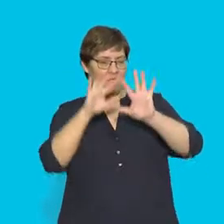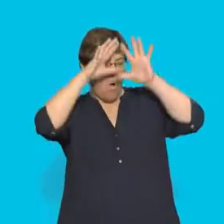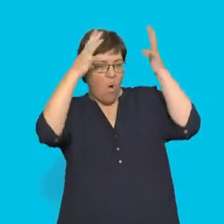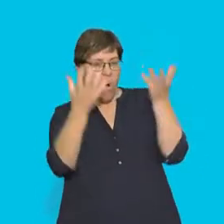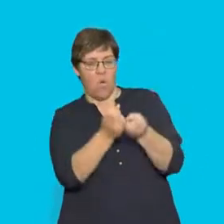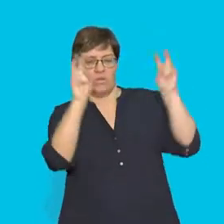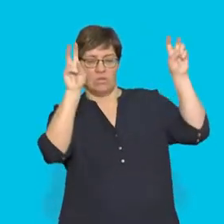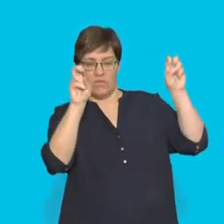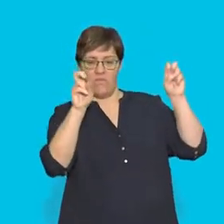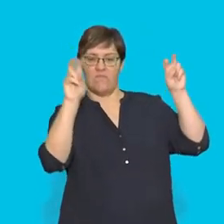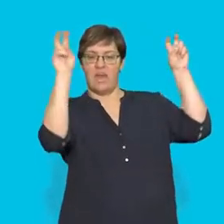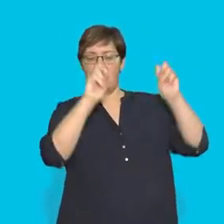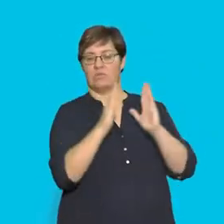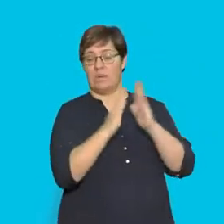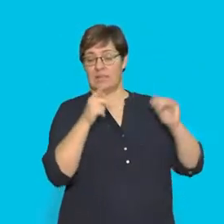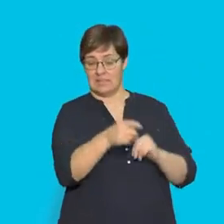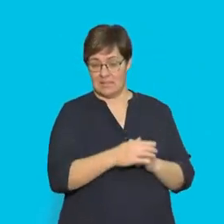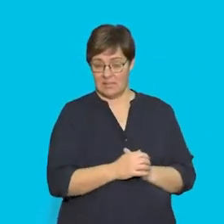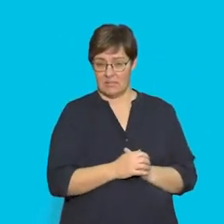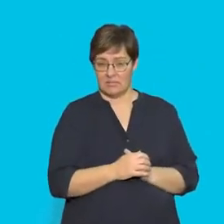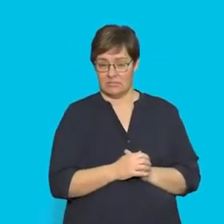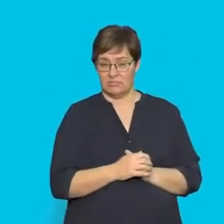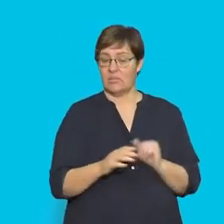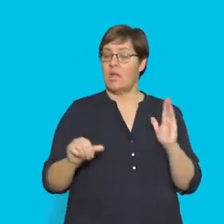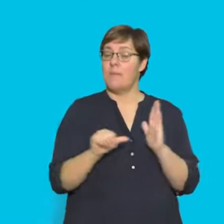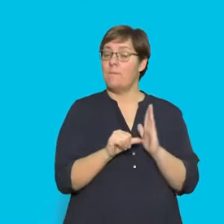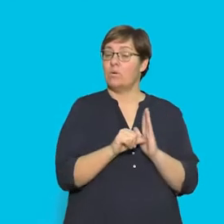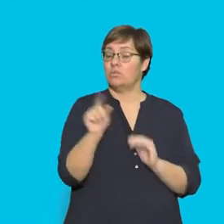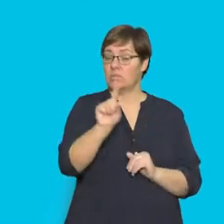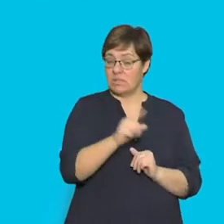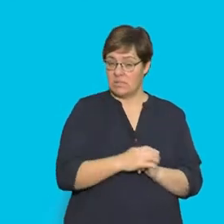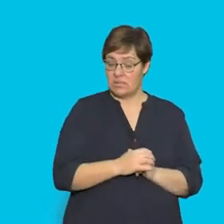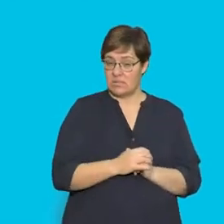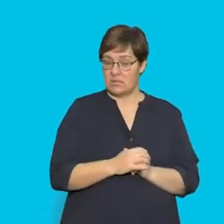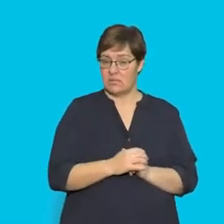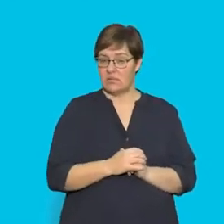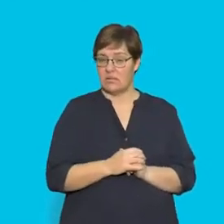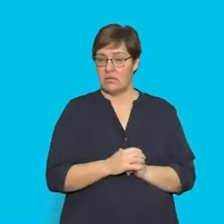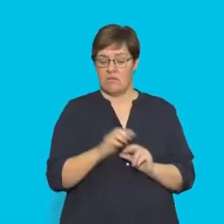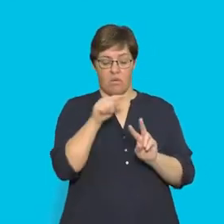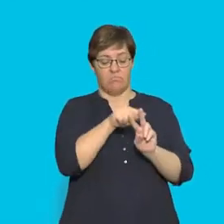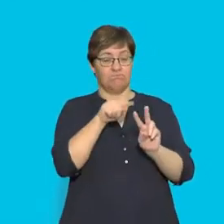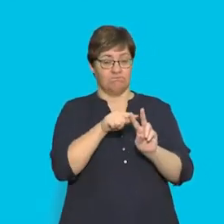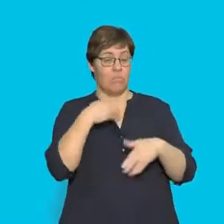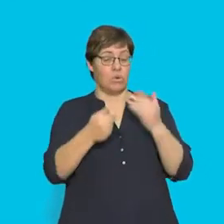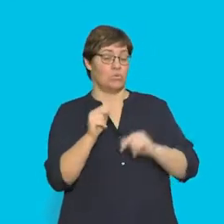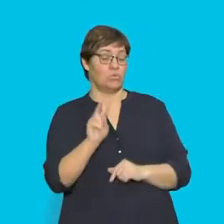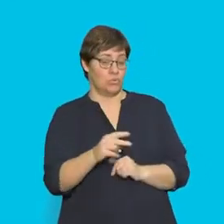whole topic of electromagnetism. Remember the important bits, that there are two